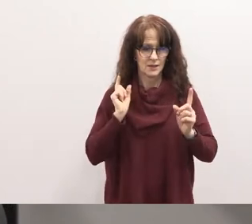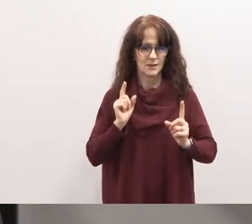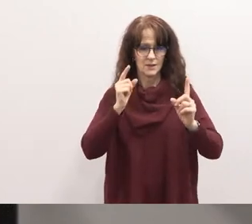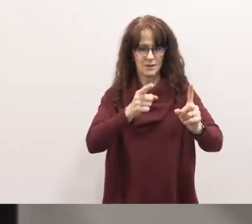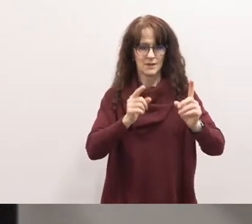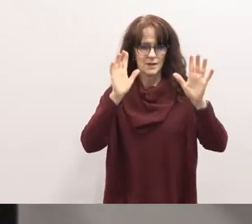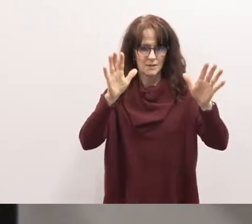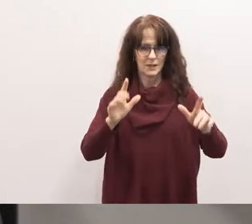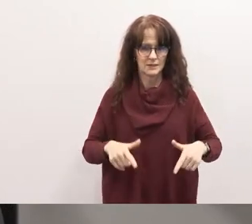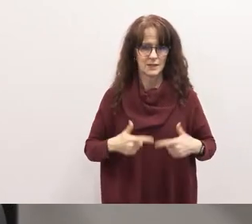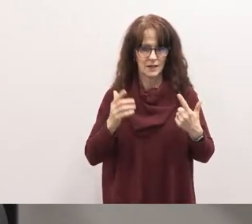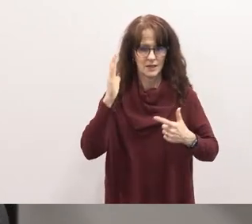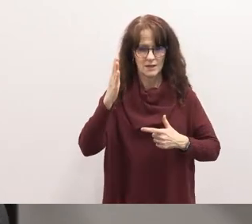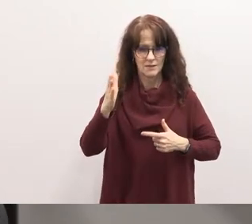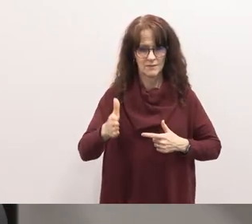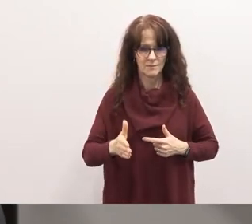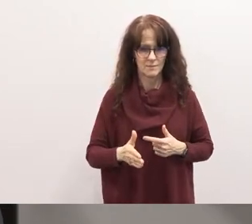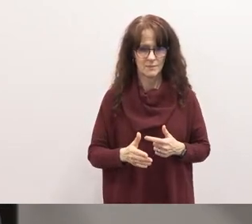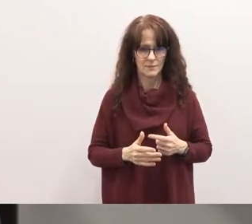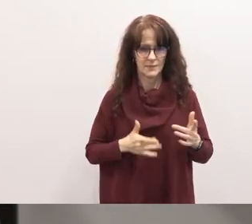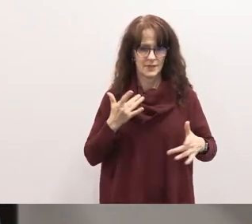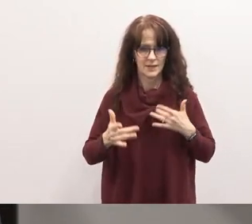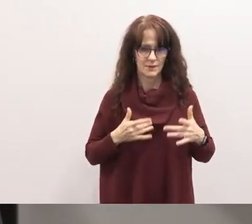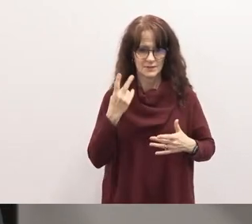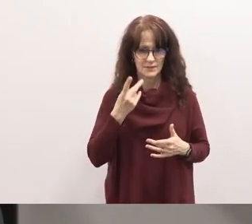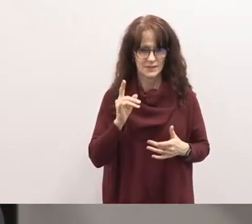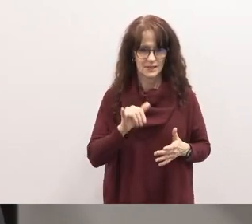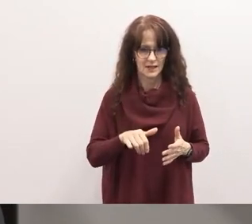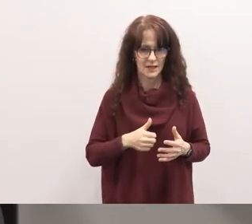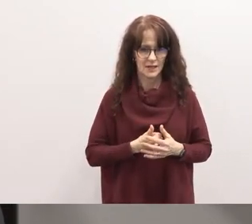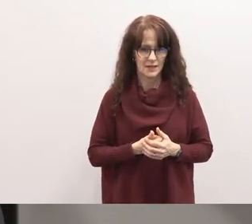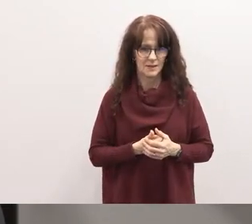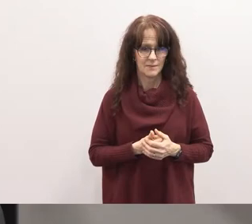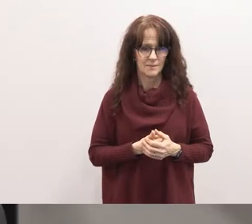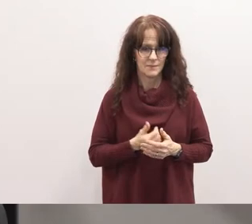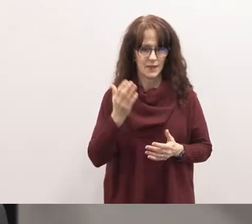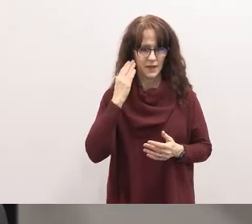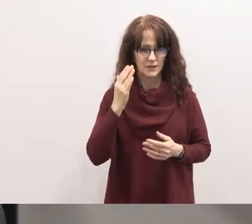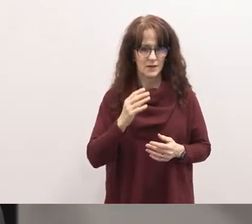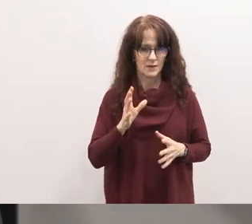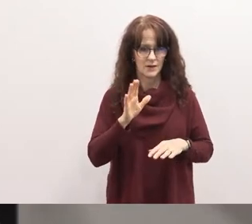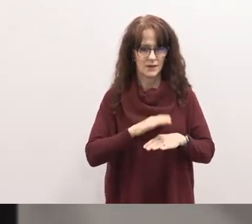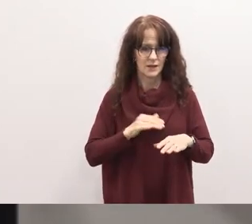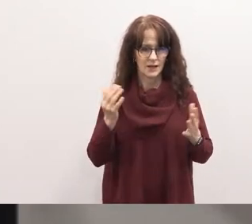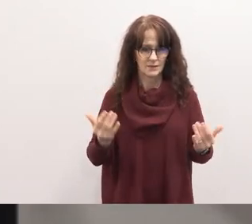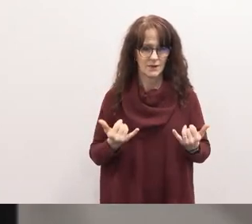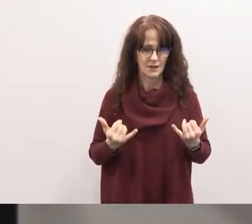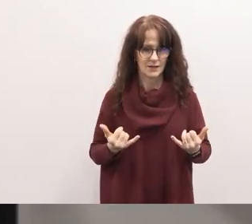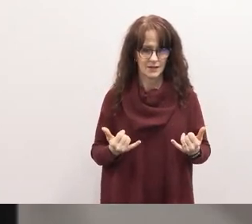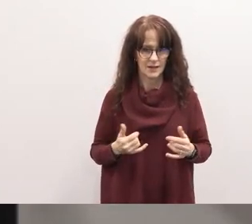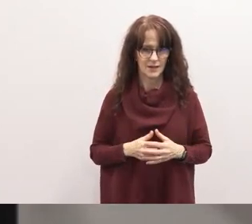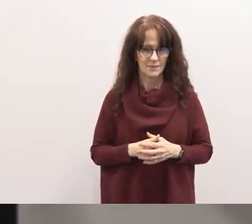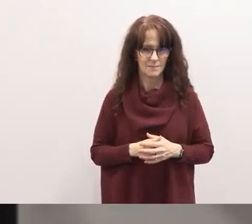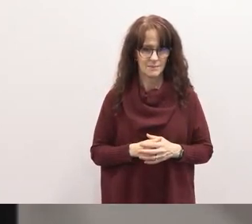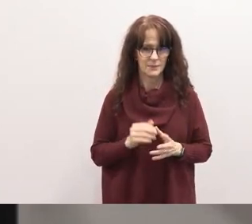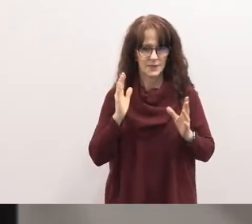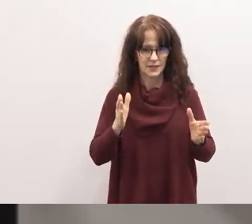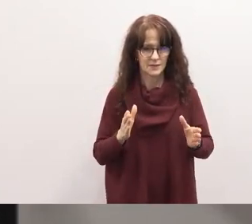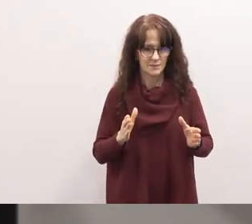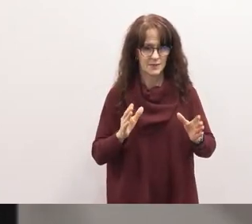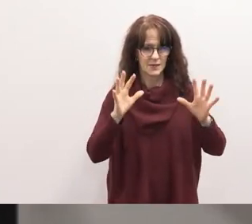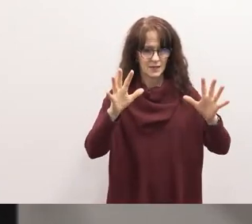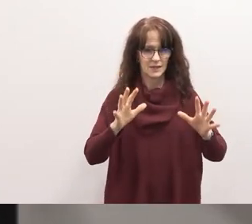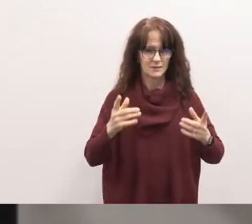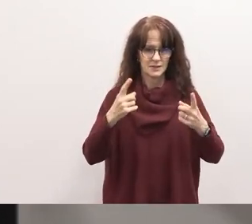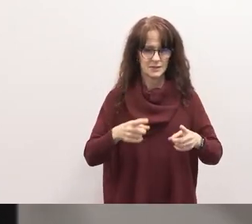an amazing life in the future, and I can't wait to see that. I know, and I'm calling it right here, right now, you're gonna be an